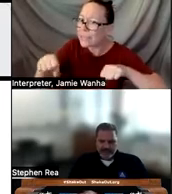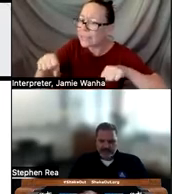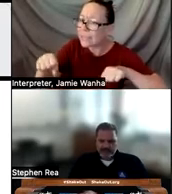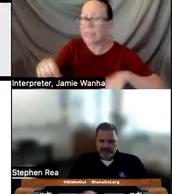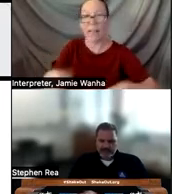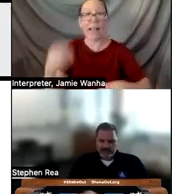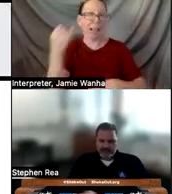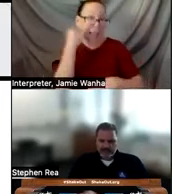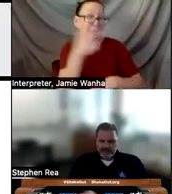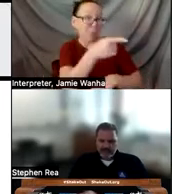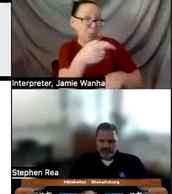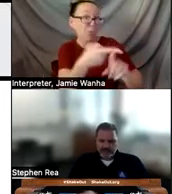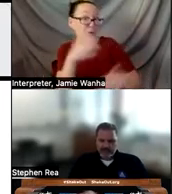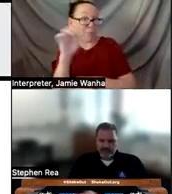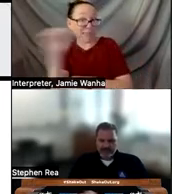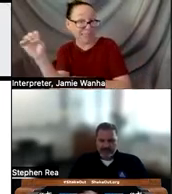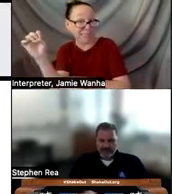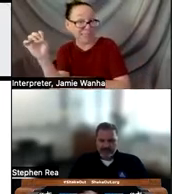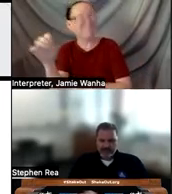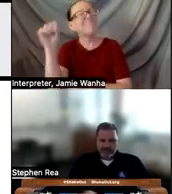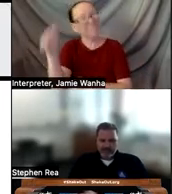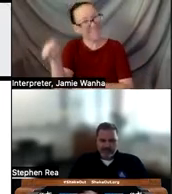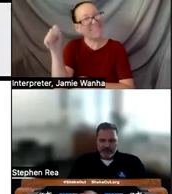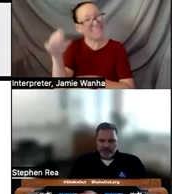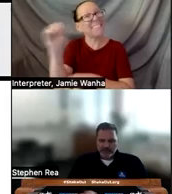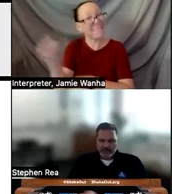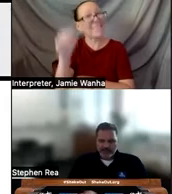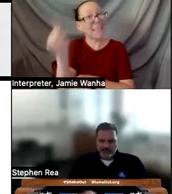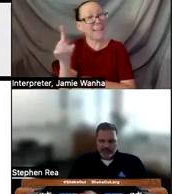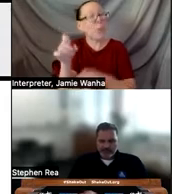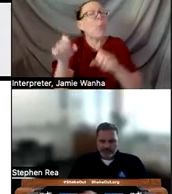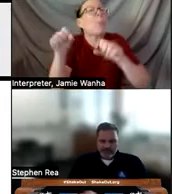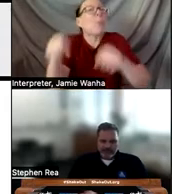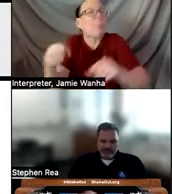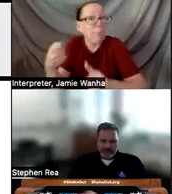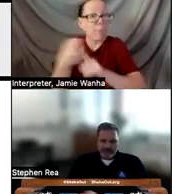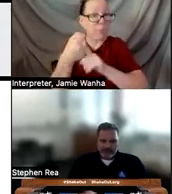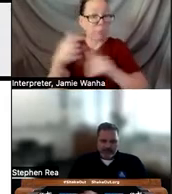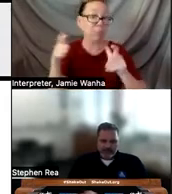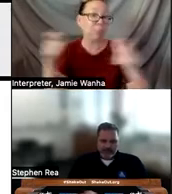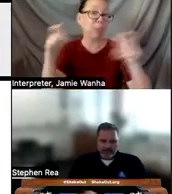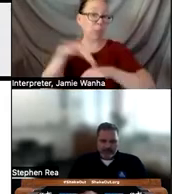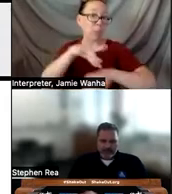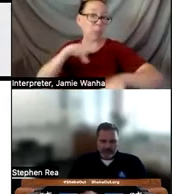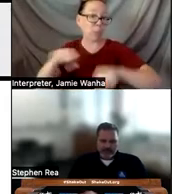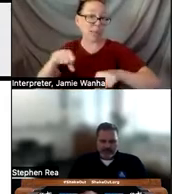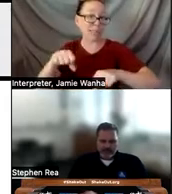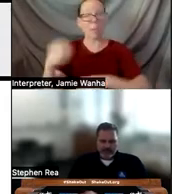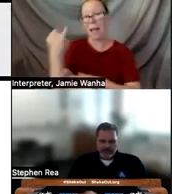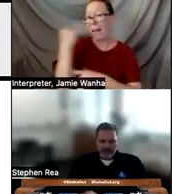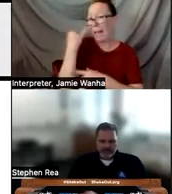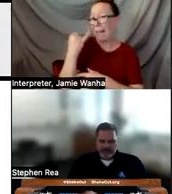Diego does have the capability of having some pretty large earthquakes. But if you're maybe a community along the